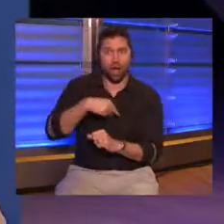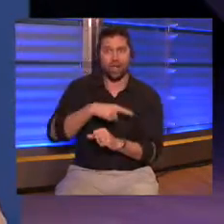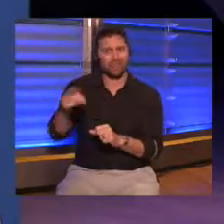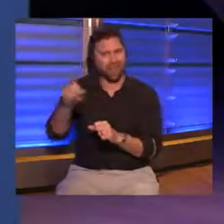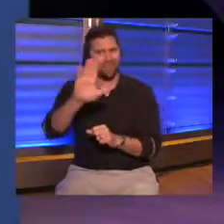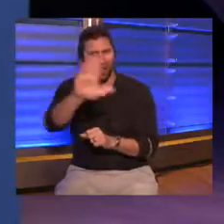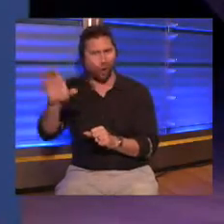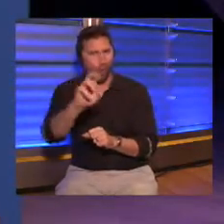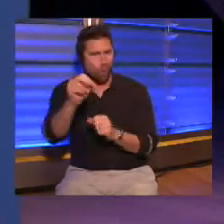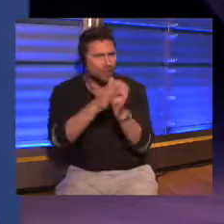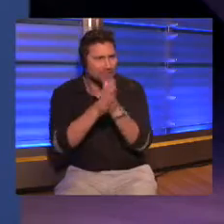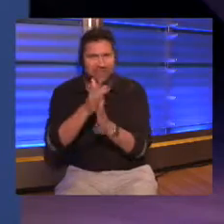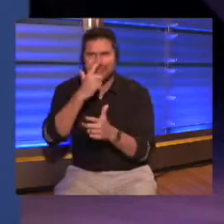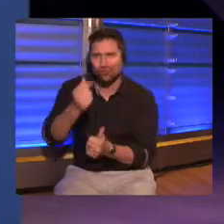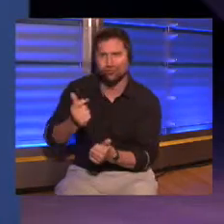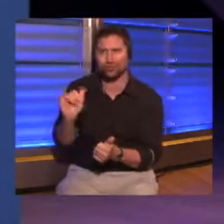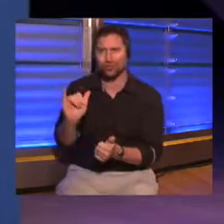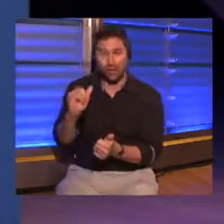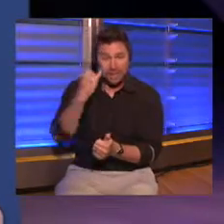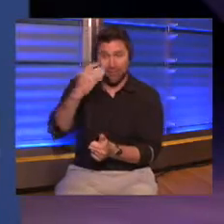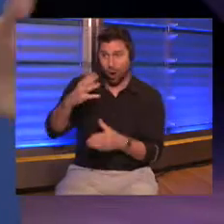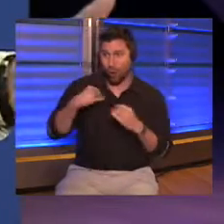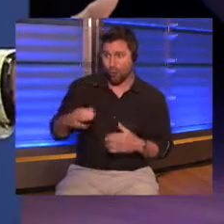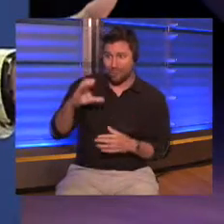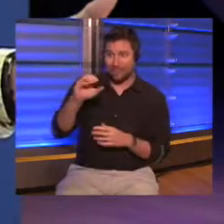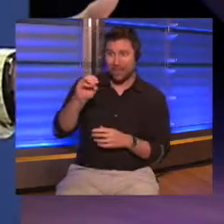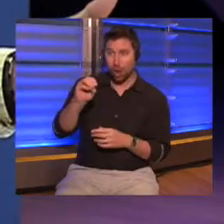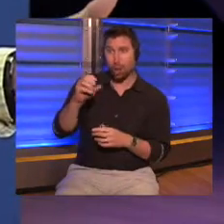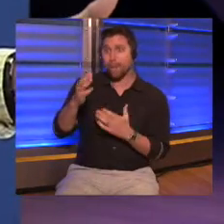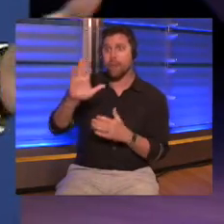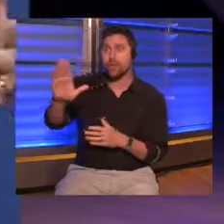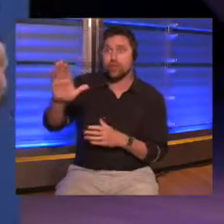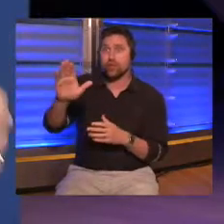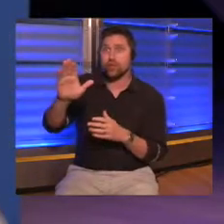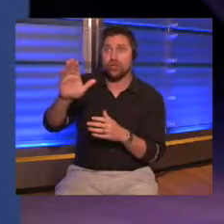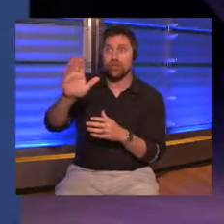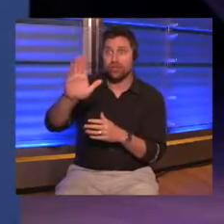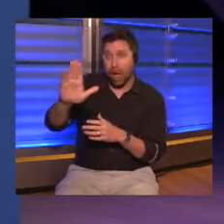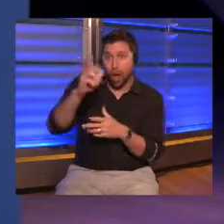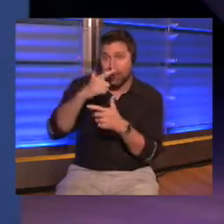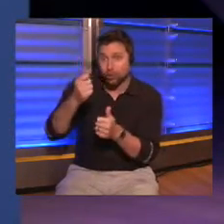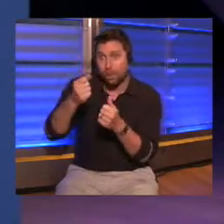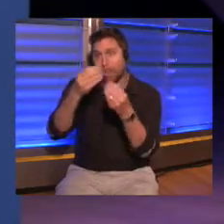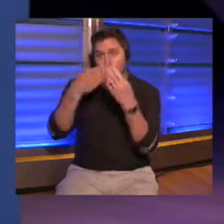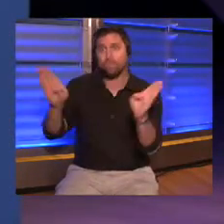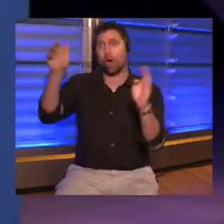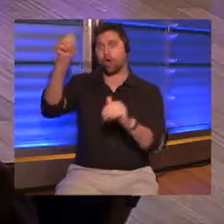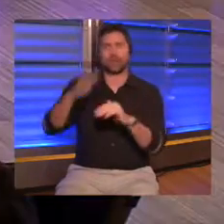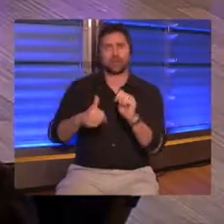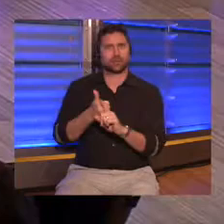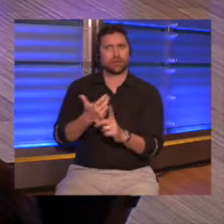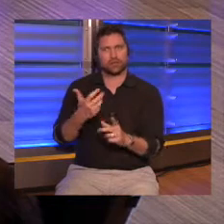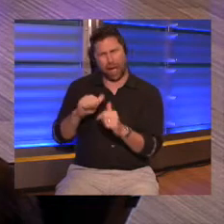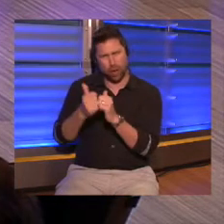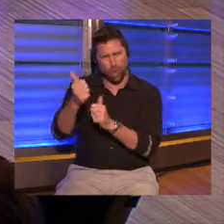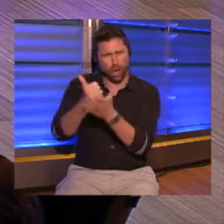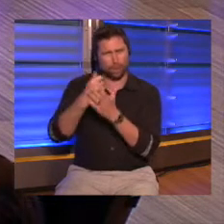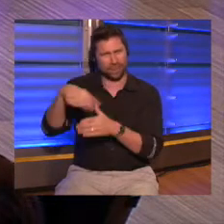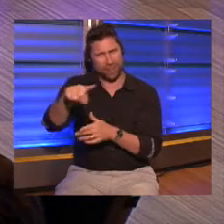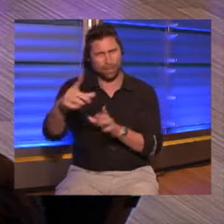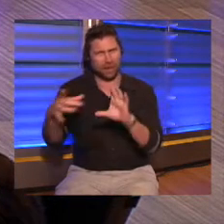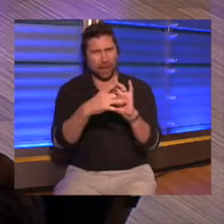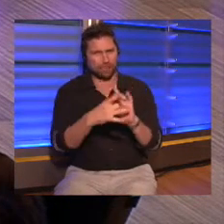interests, and especially if you're an owner or a CEO, their interests may even be broader than yours. So how are you helping them connect? Many of us are working